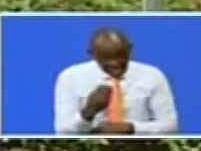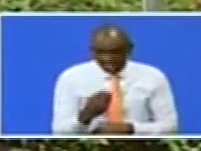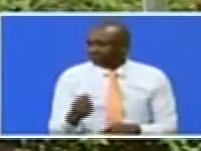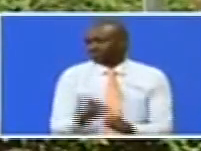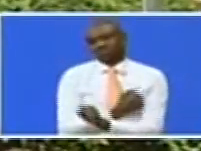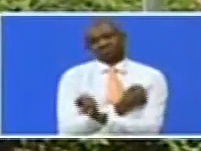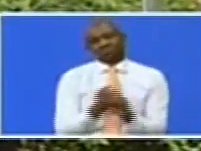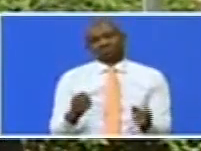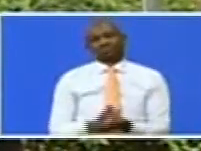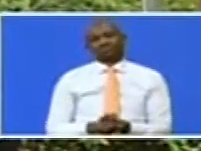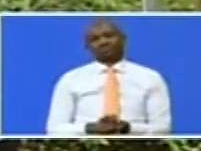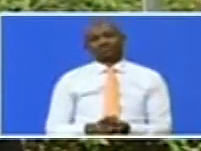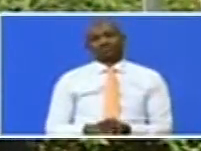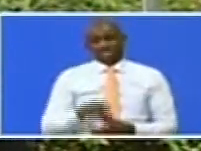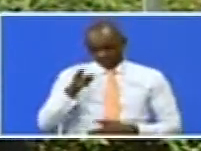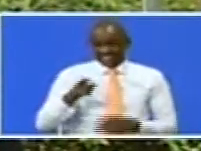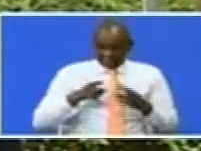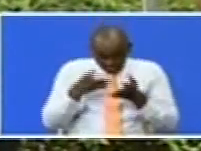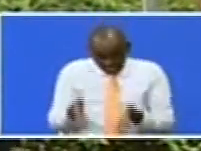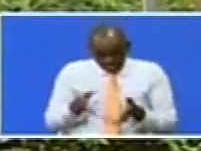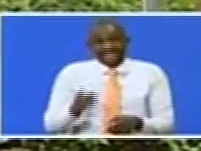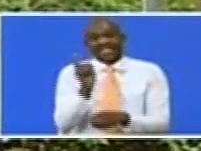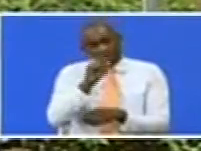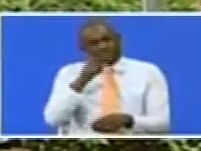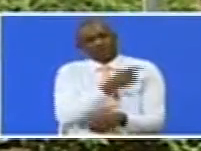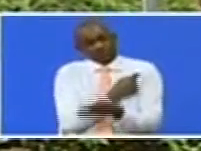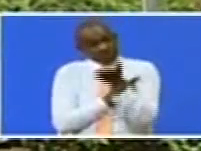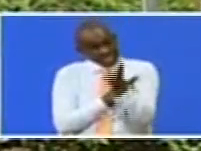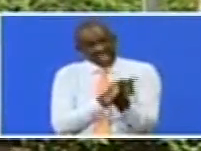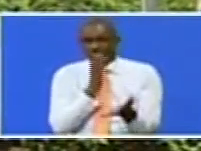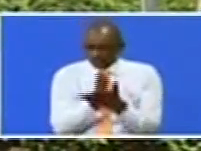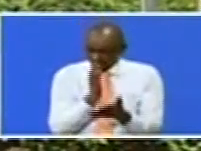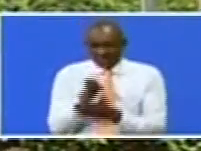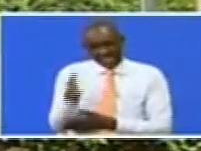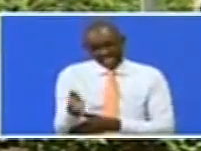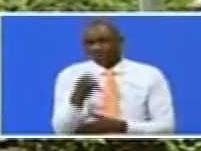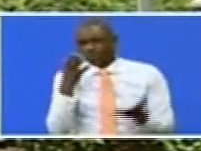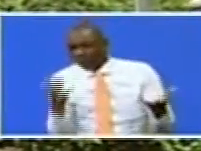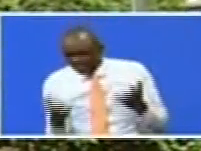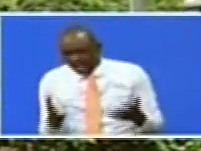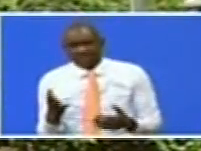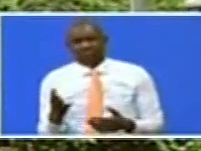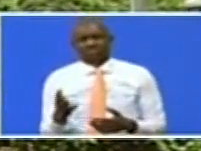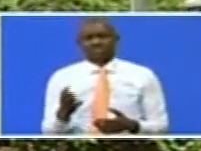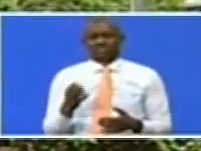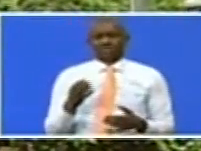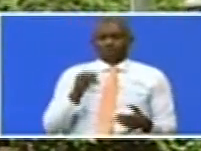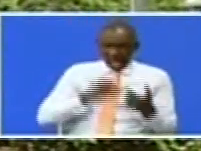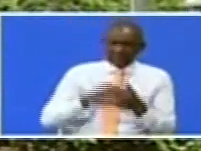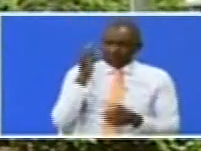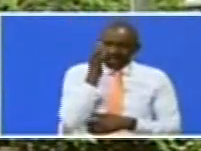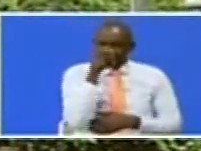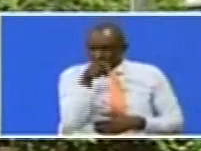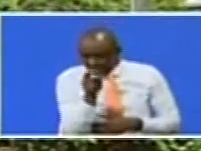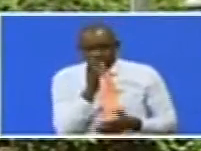quote. So the staff here at the Nairobi Hospital continue to remain tight-lipped as to whether the former First Lady, Mama Lucy Kibaki,